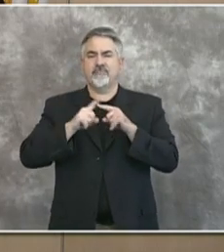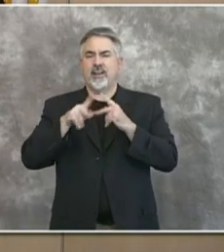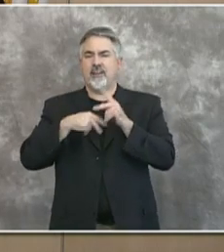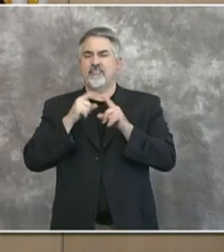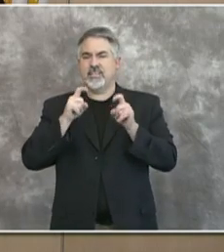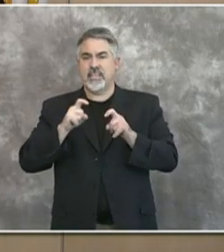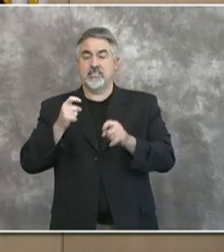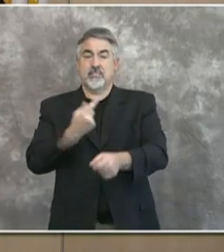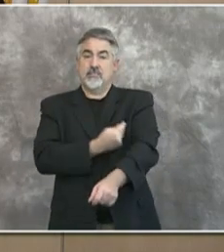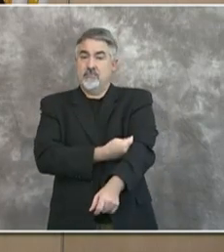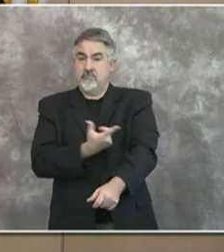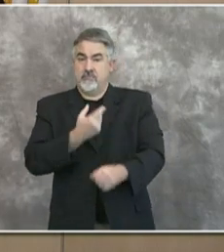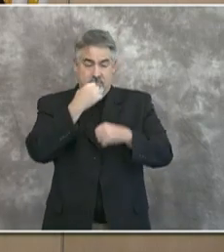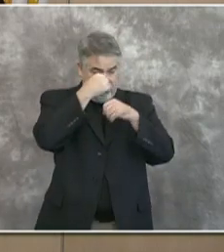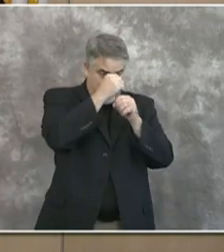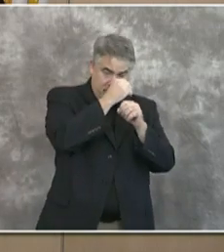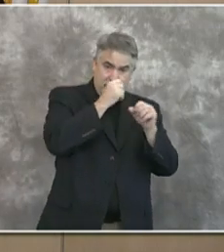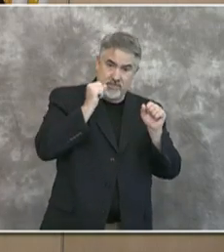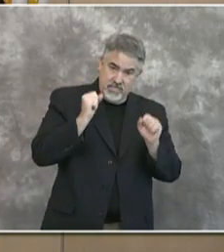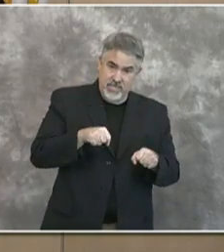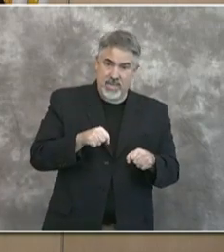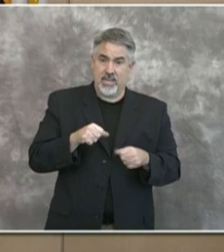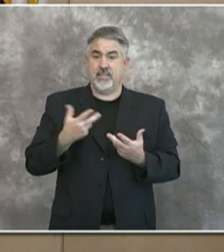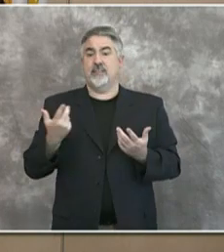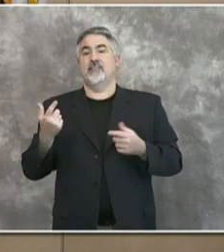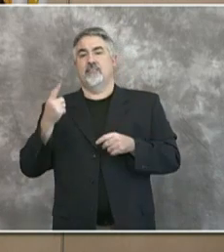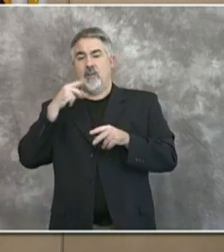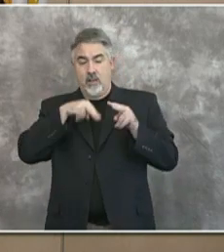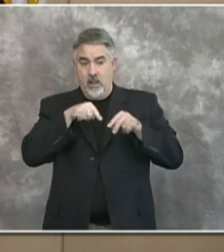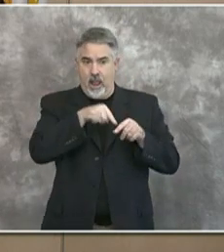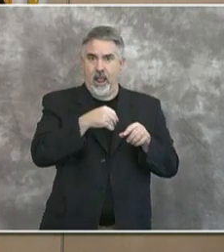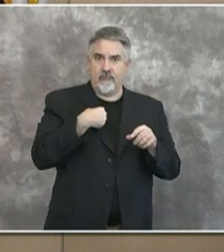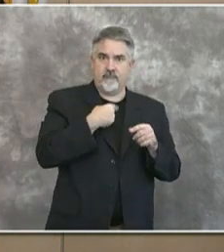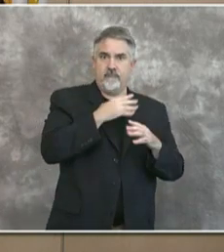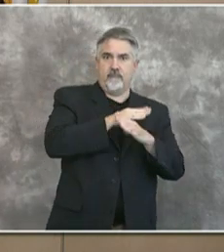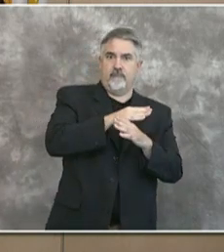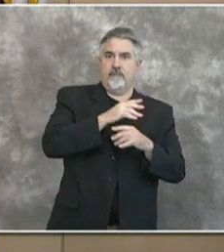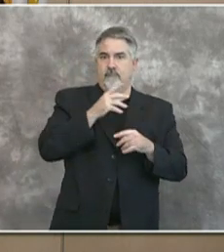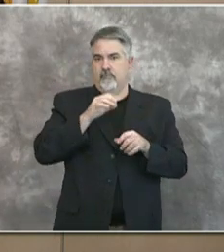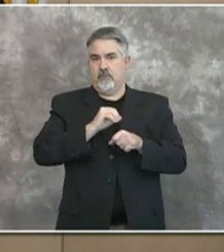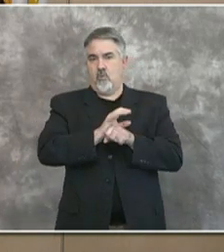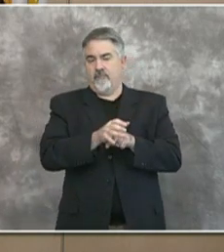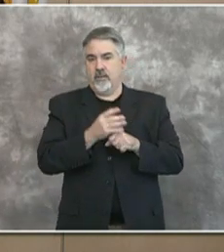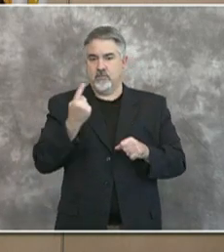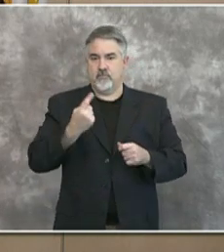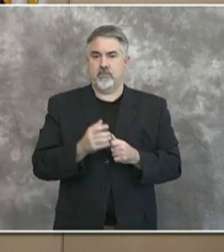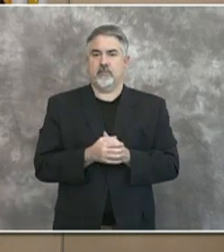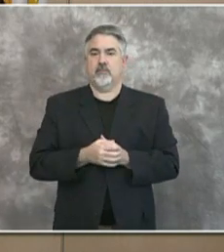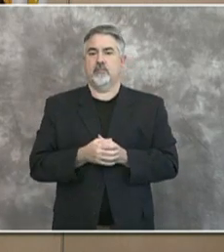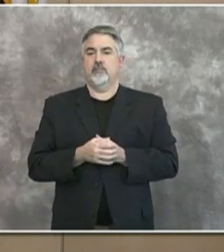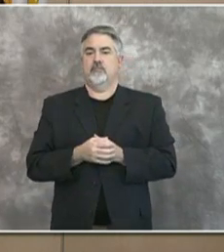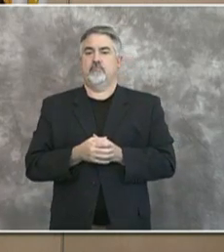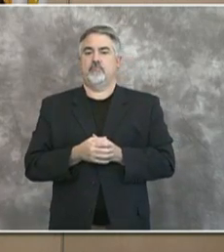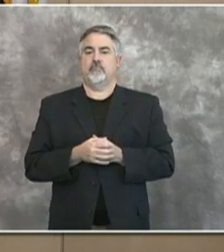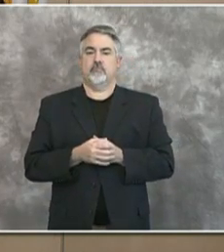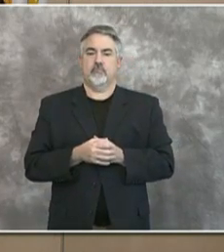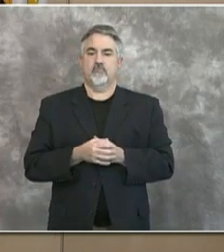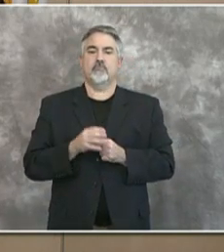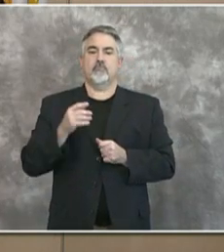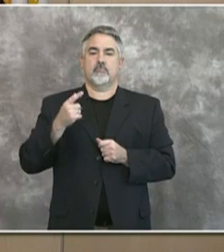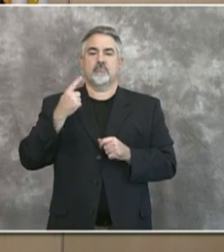implement quality assurance measures for testing the general public, and this is related to the pop-up clinics.